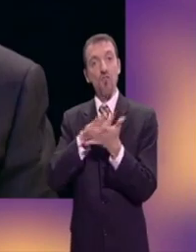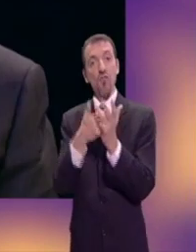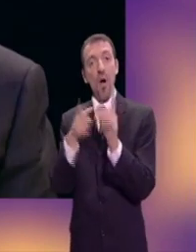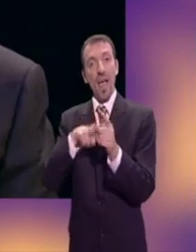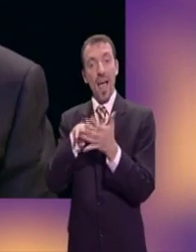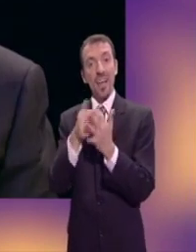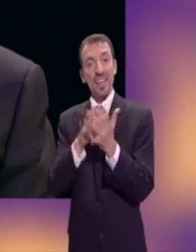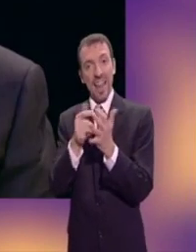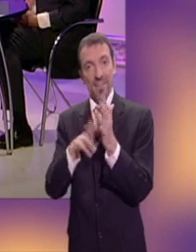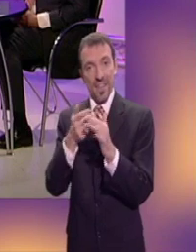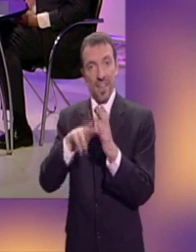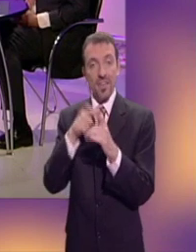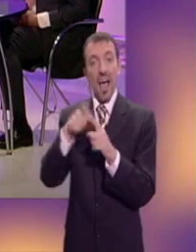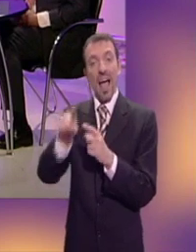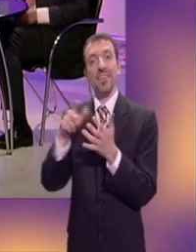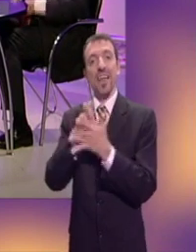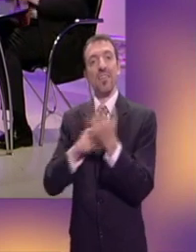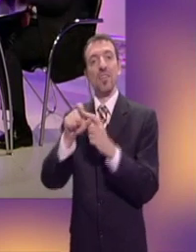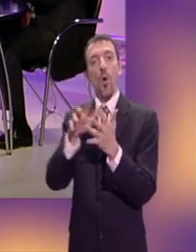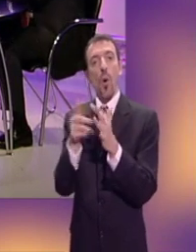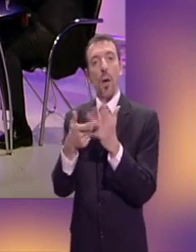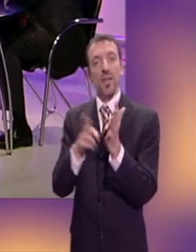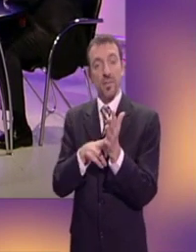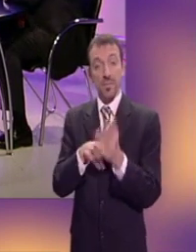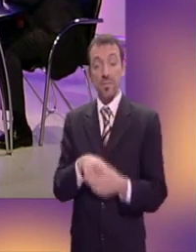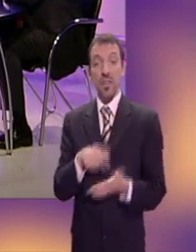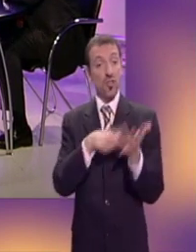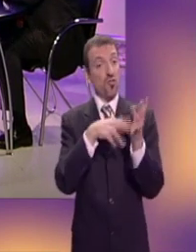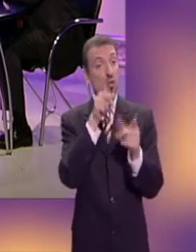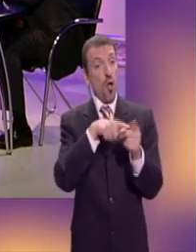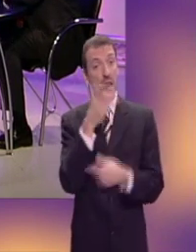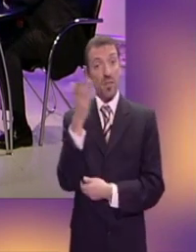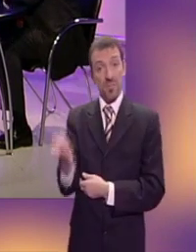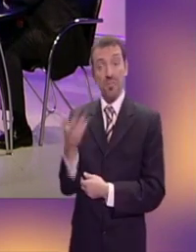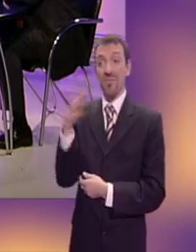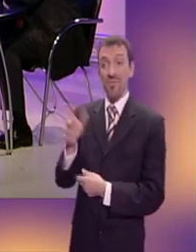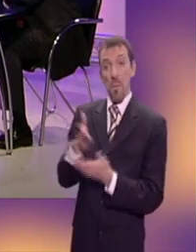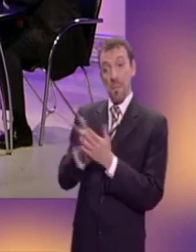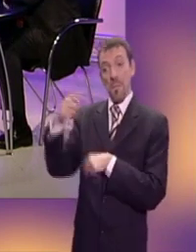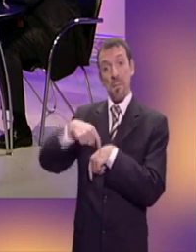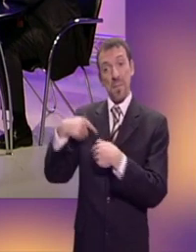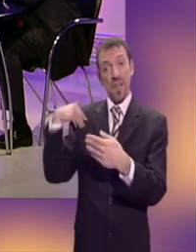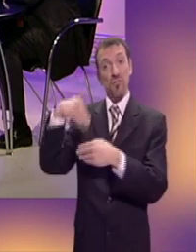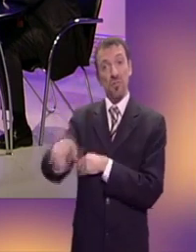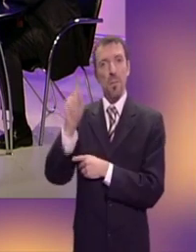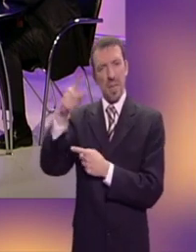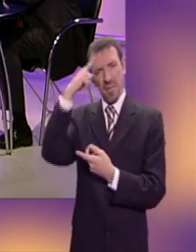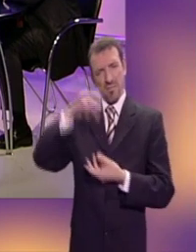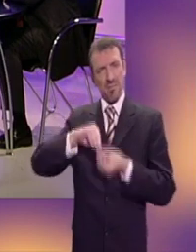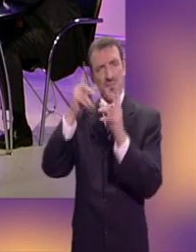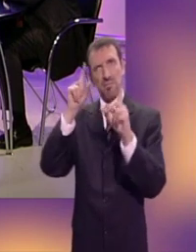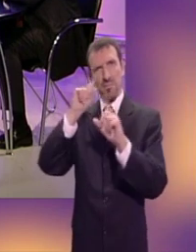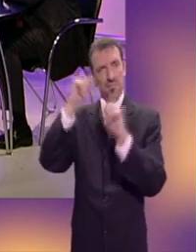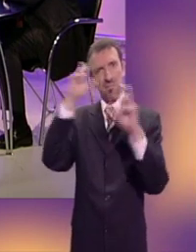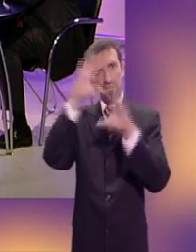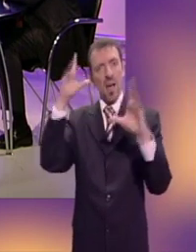and David Owen. Tony, during this period you developed a very clear set of ideas.